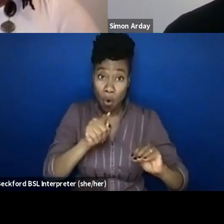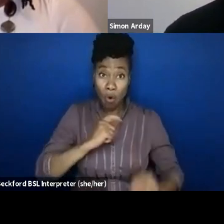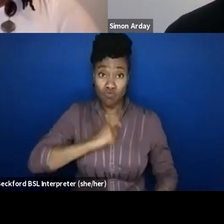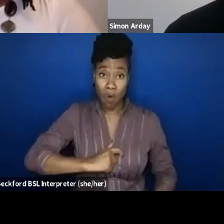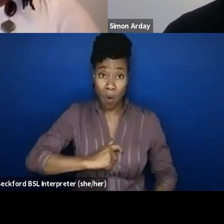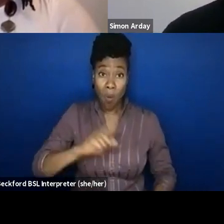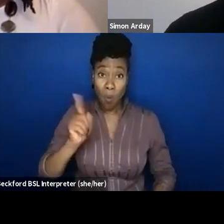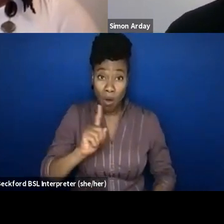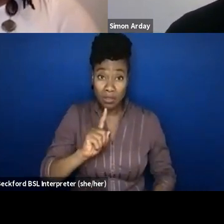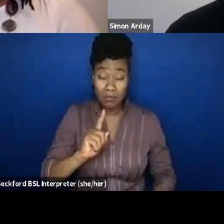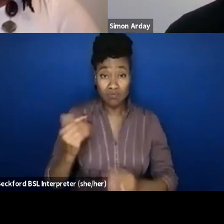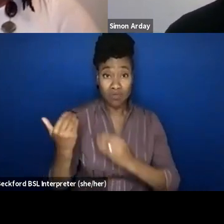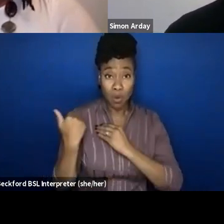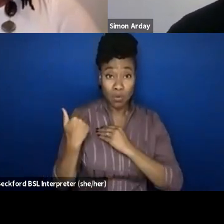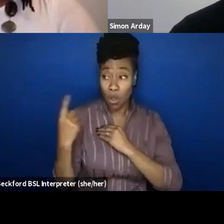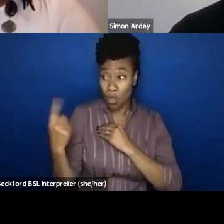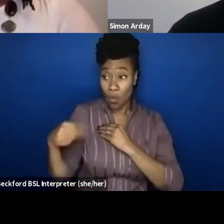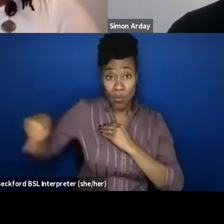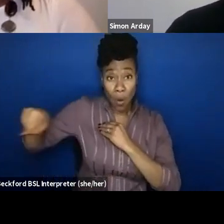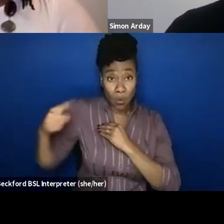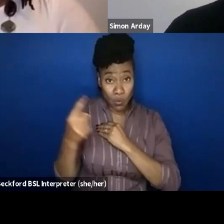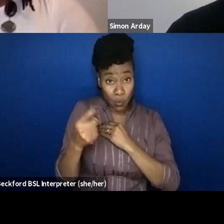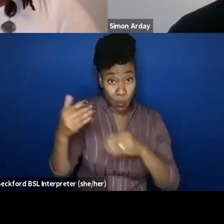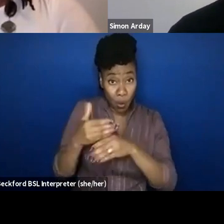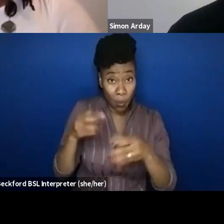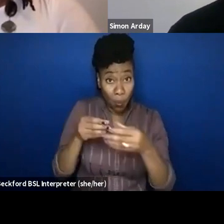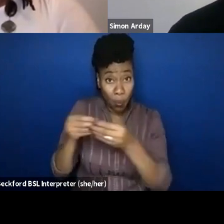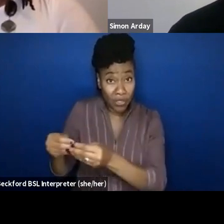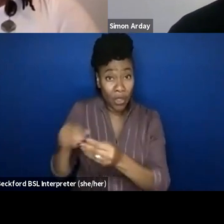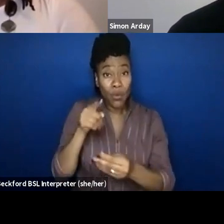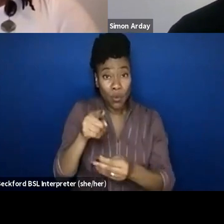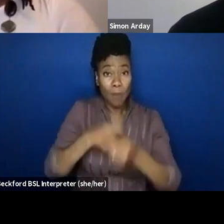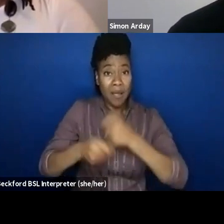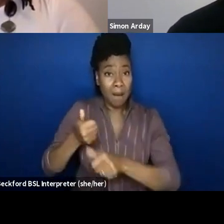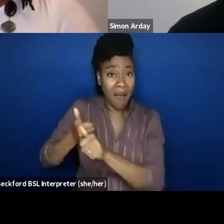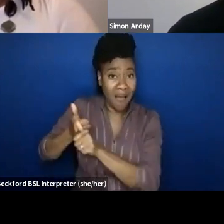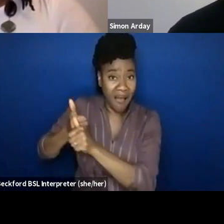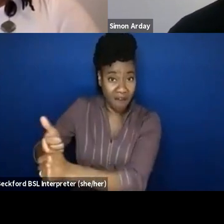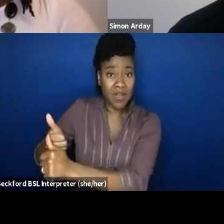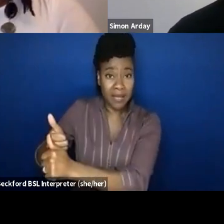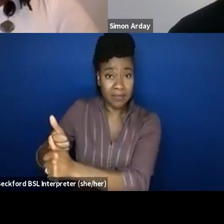you're working for or you're working with, then I think that goes a long way to achieving that as well.